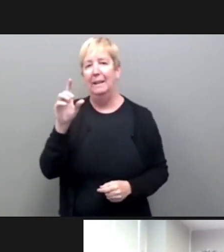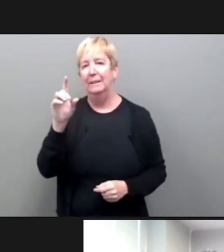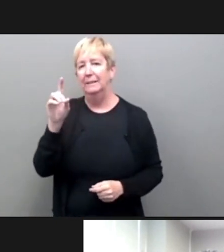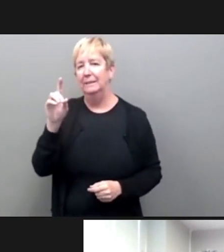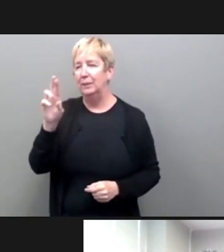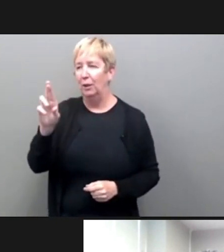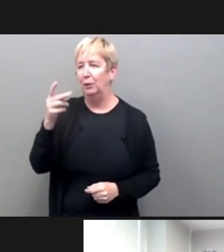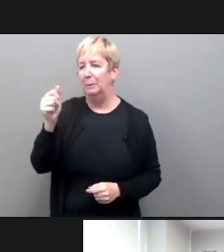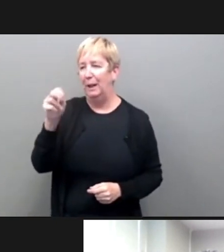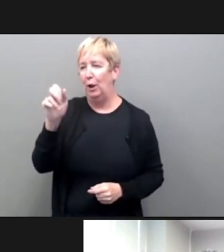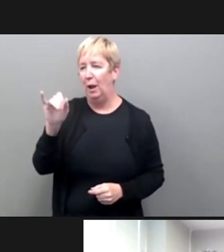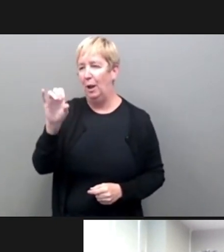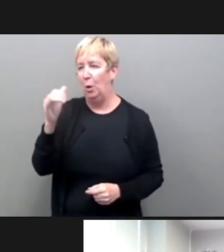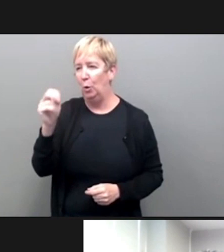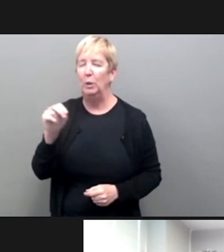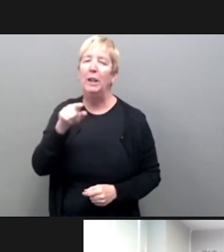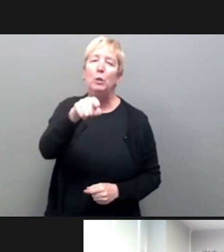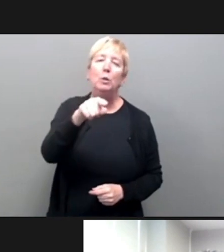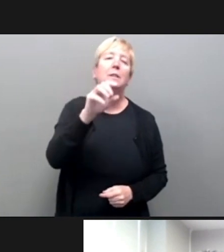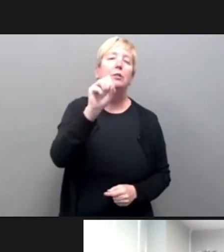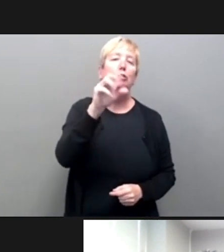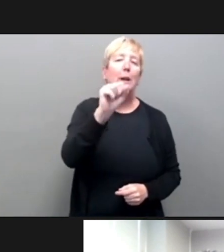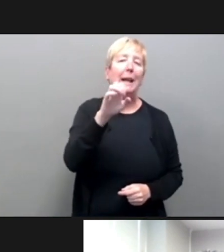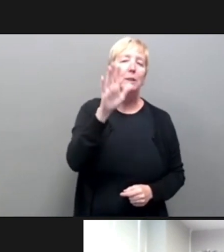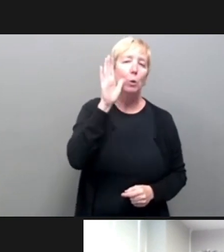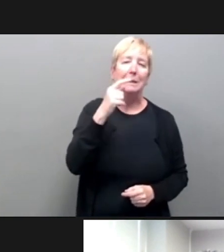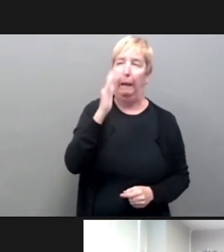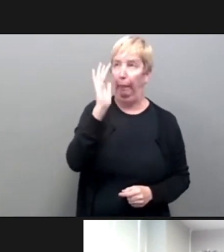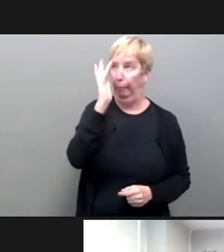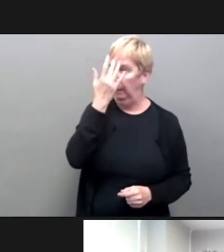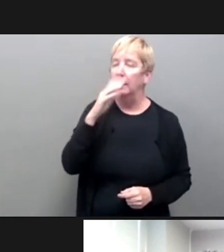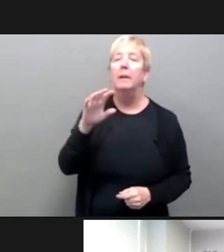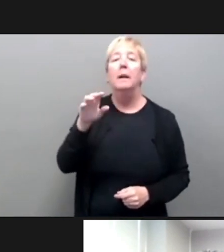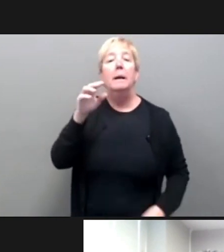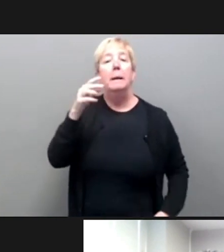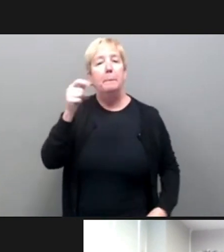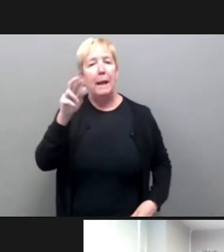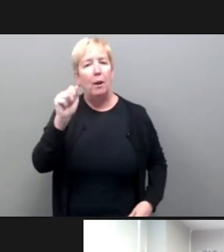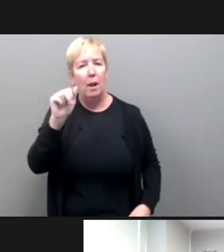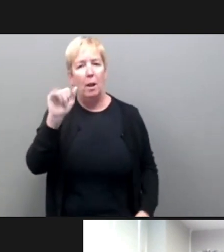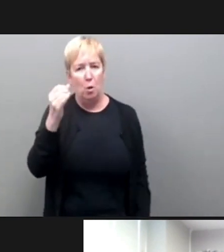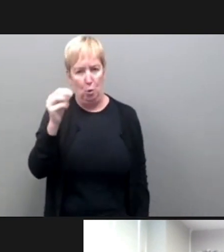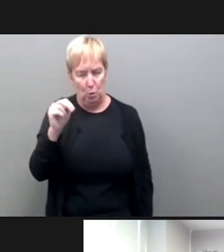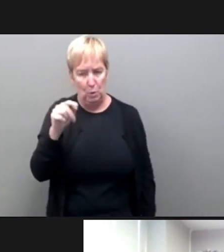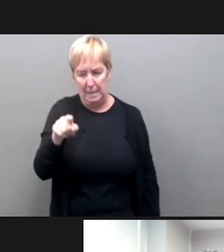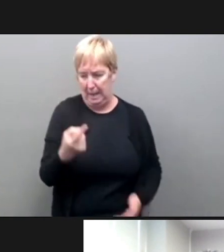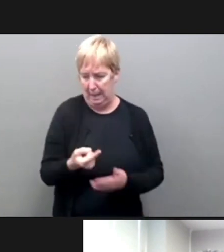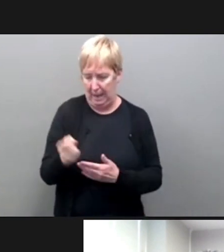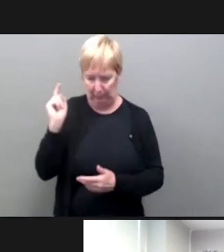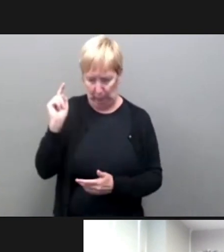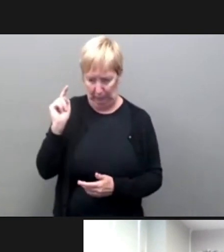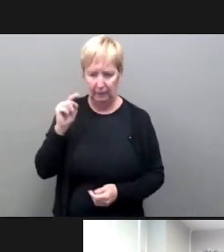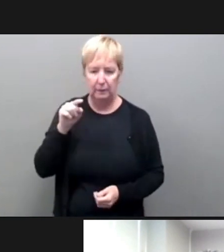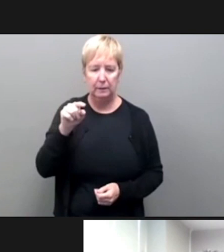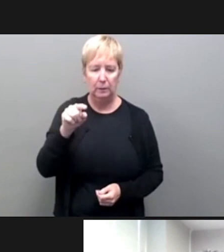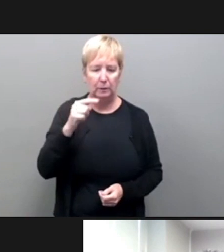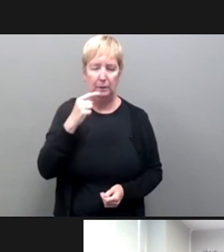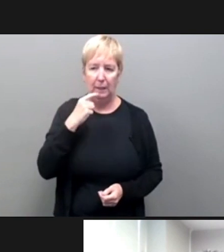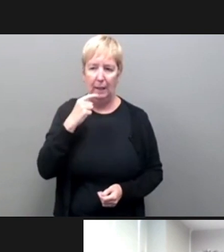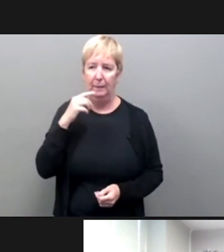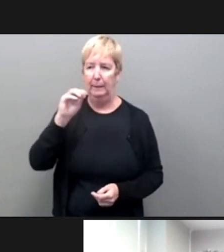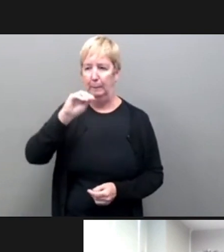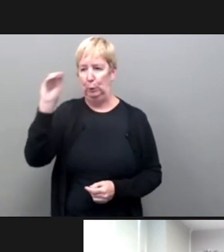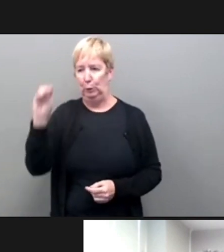question, but just an annoying question. But Dr. Petahone, I noticed last week that the percentages for